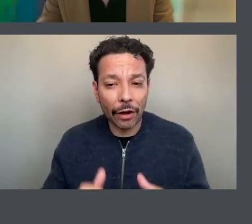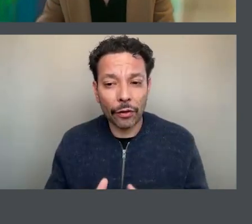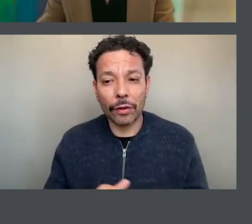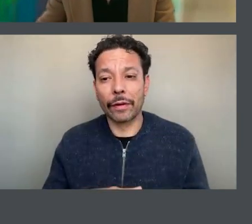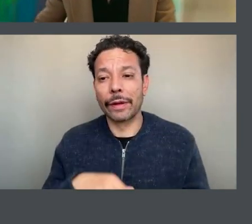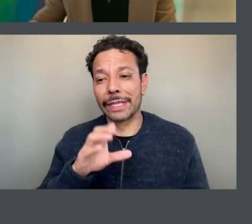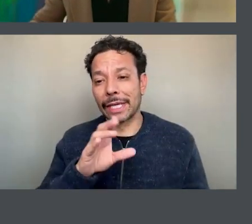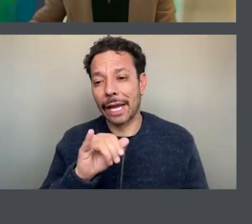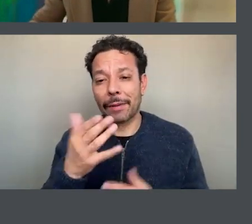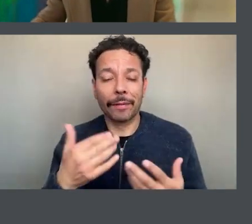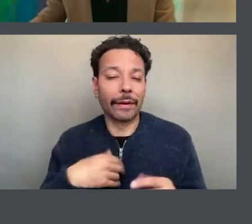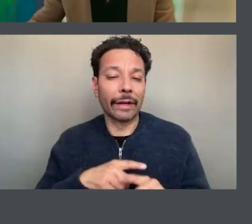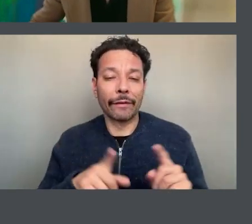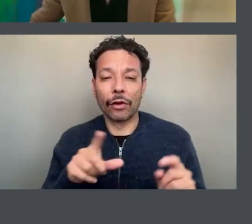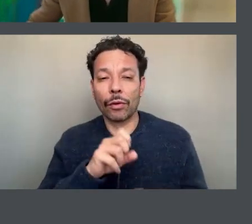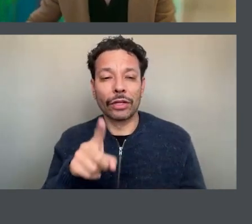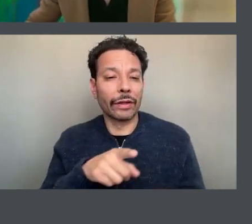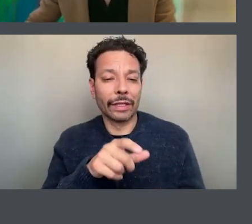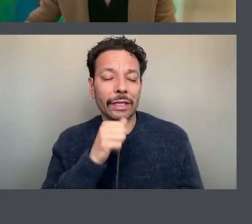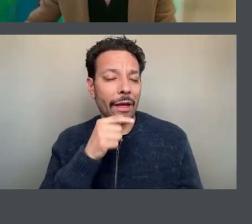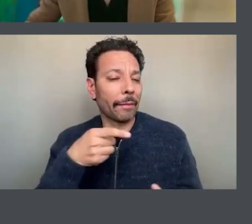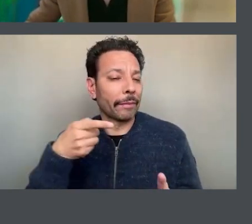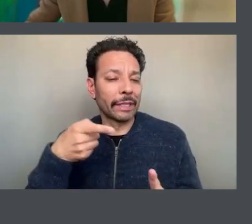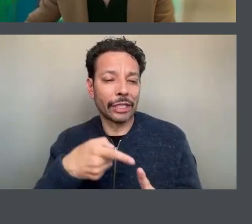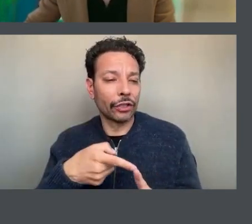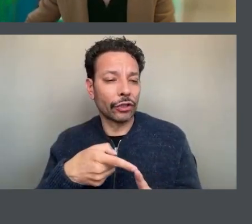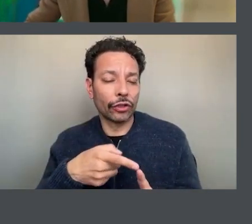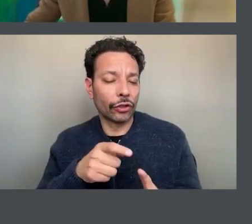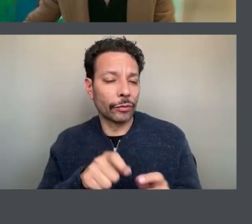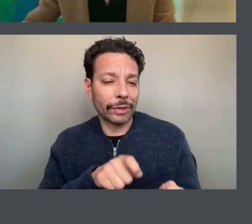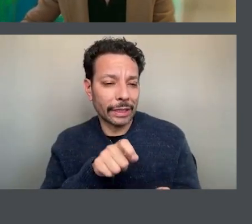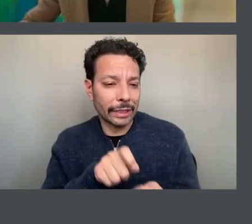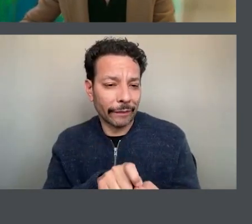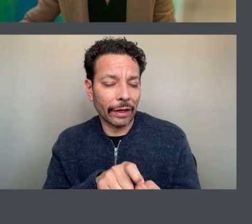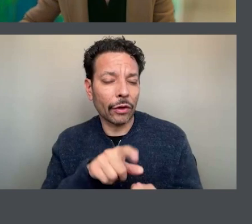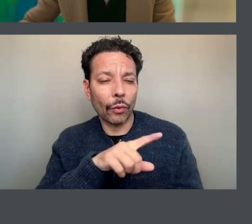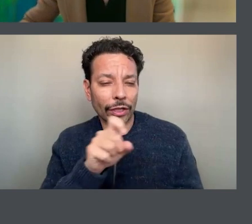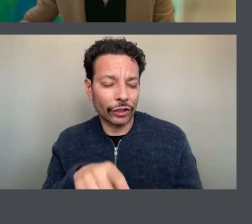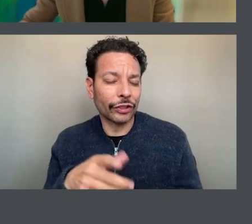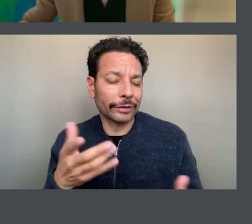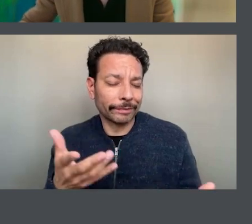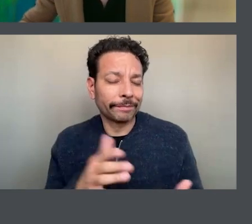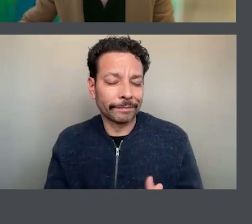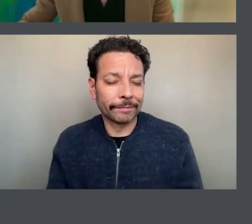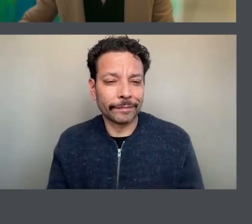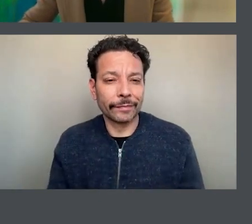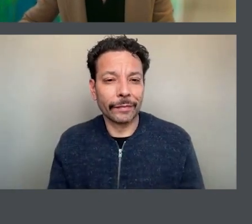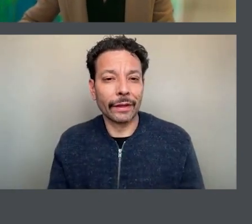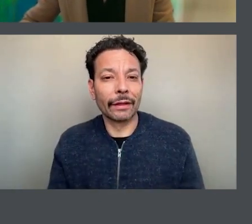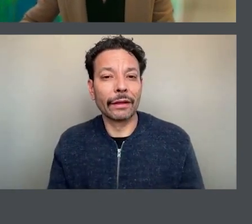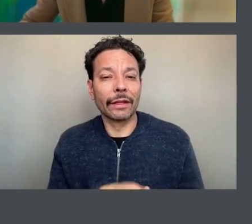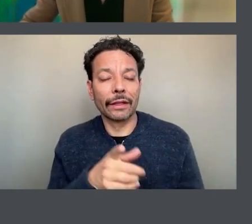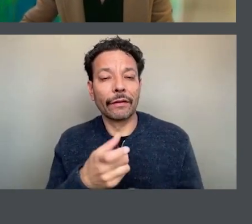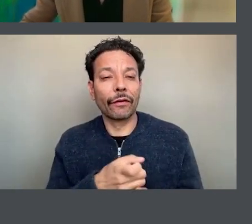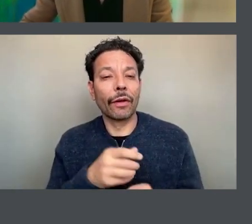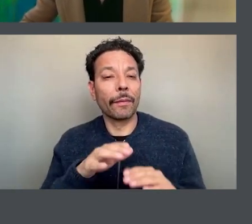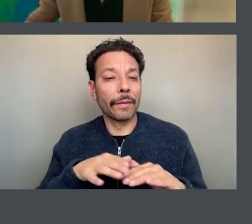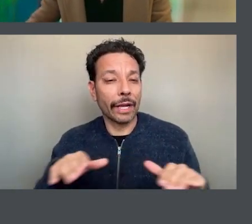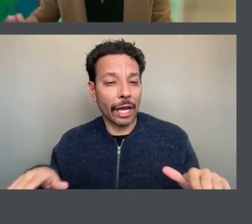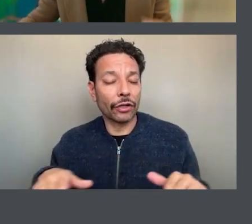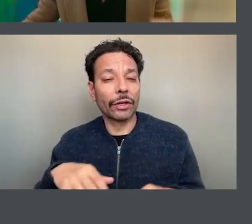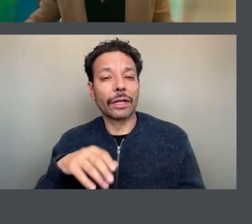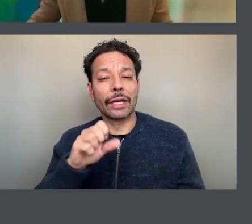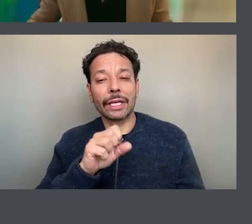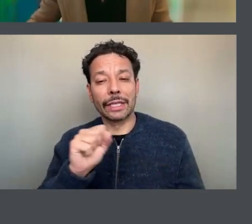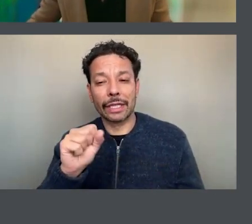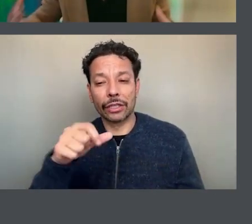might be a different question. Either way, this is not a particularly specific question. So this is for the pediatric SSQ.